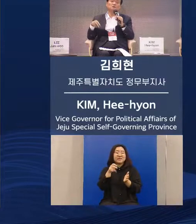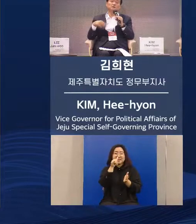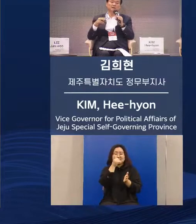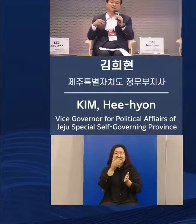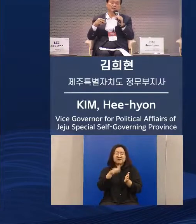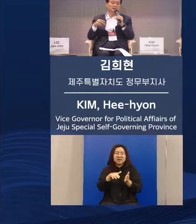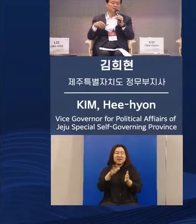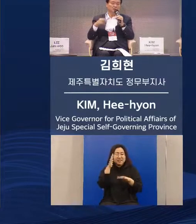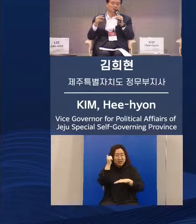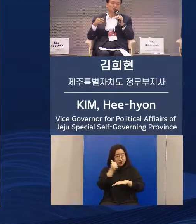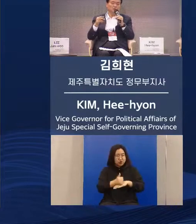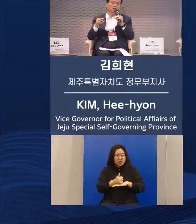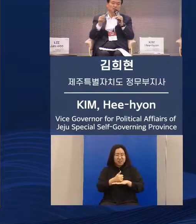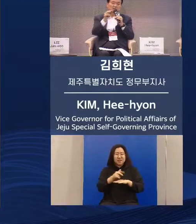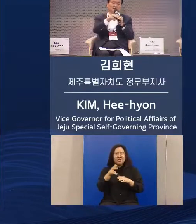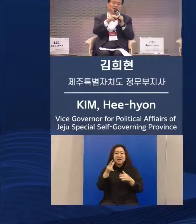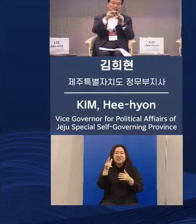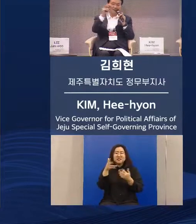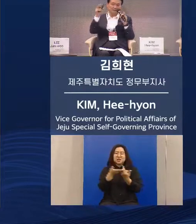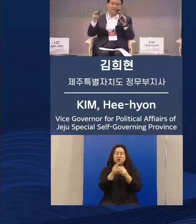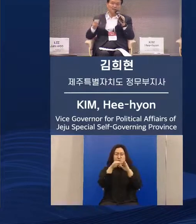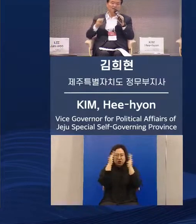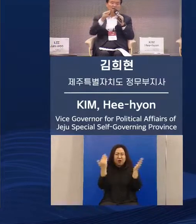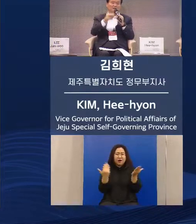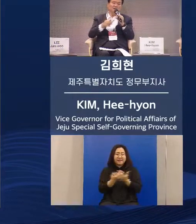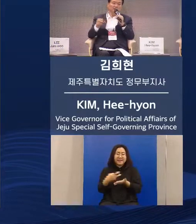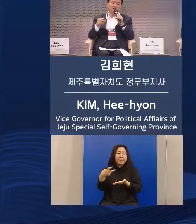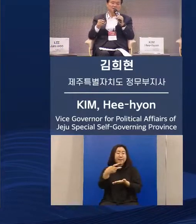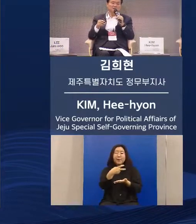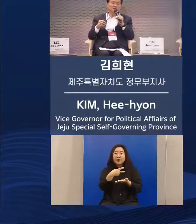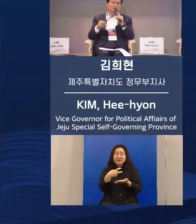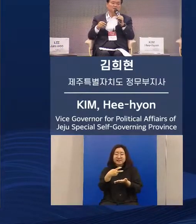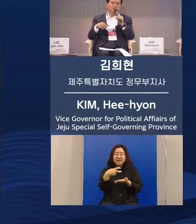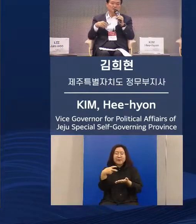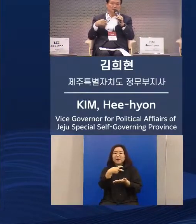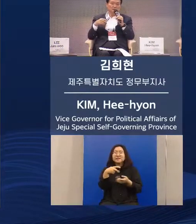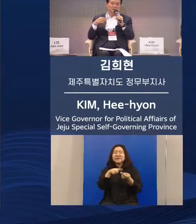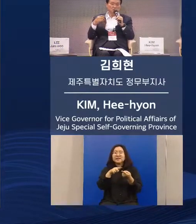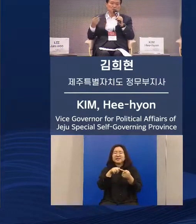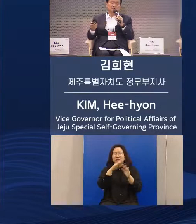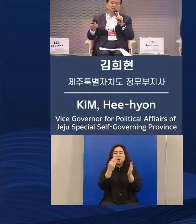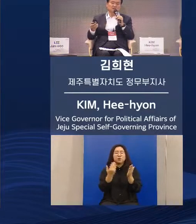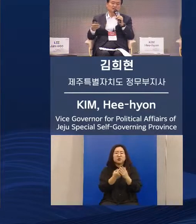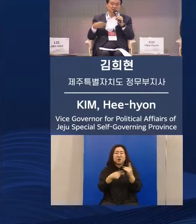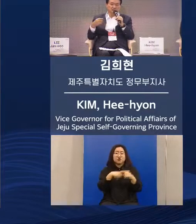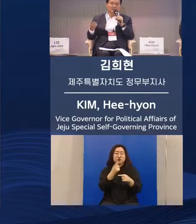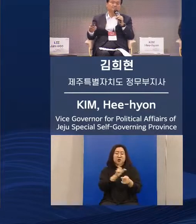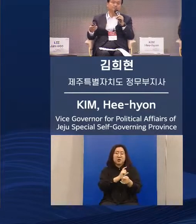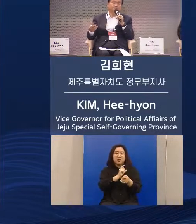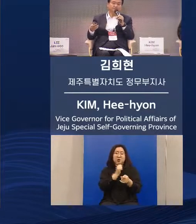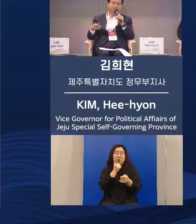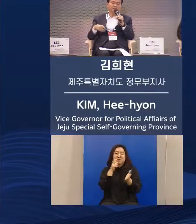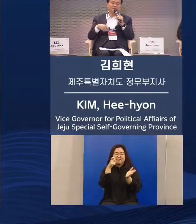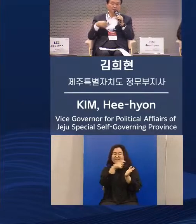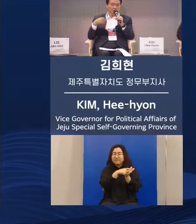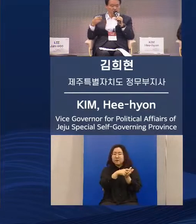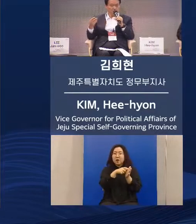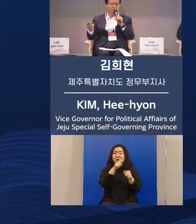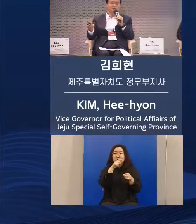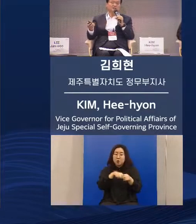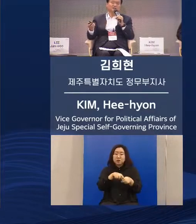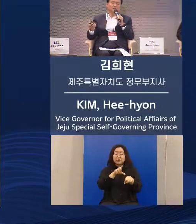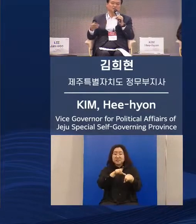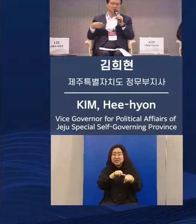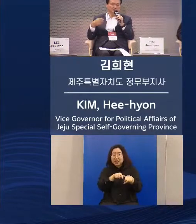it's only 300 buses now, but we will have more buses equipped with these video clips of public